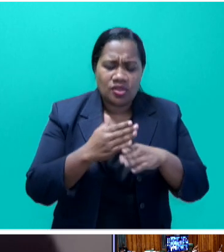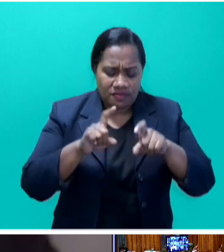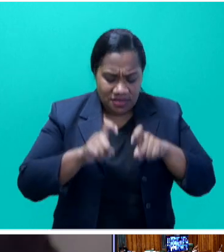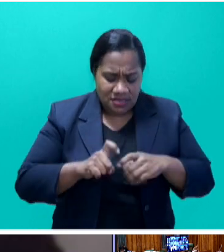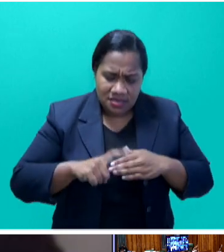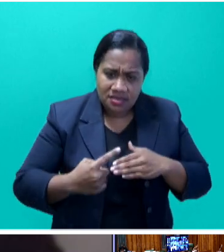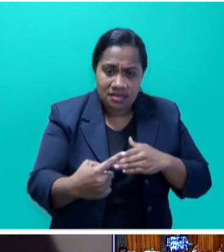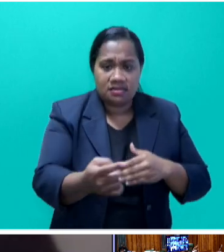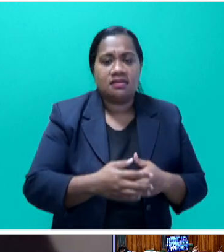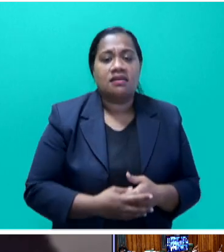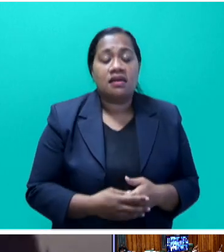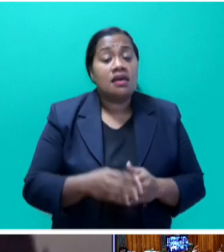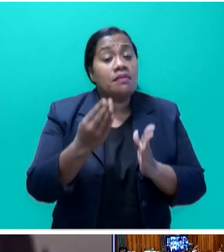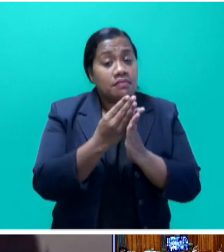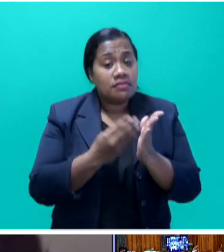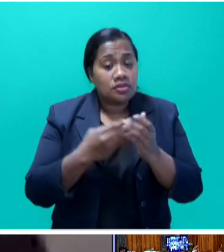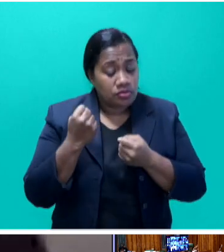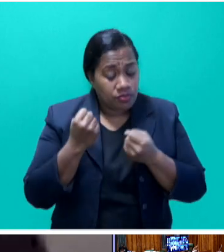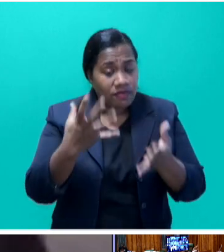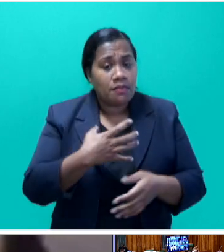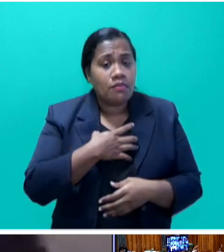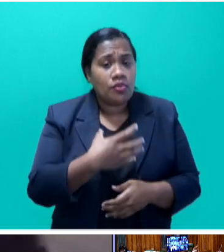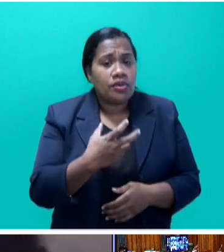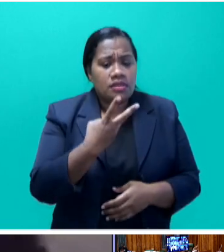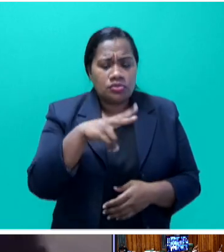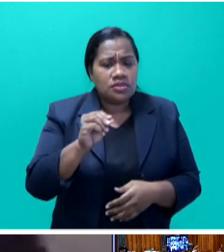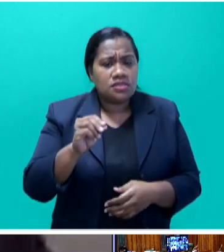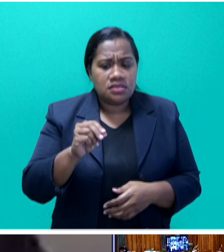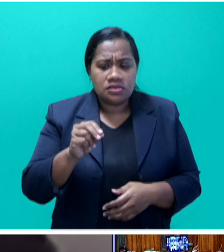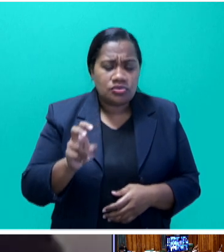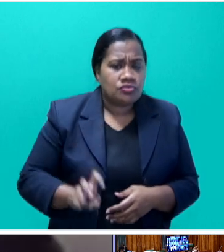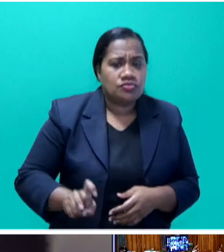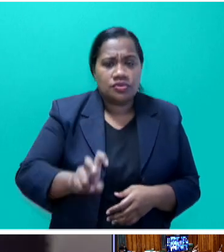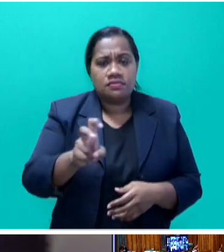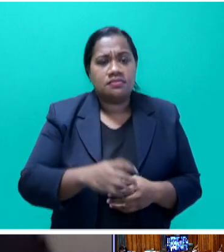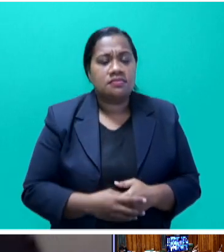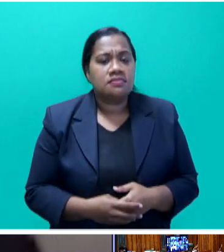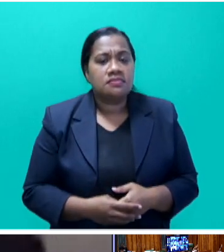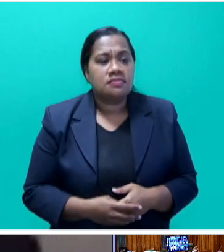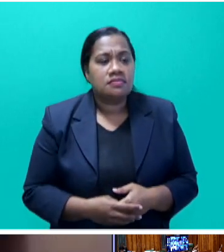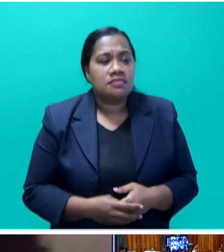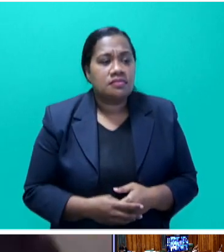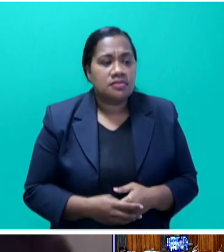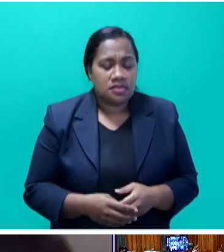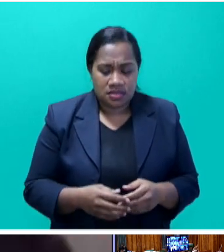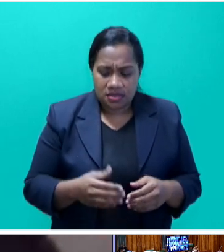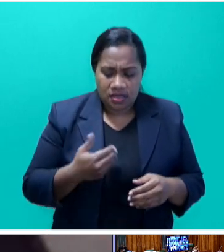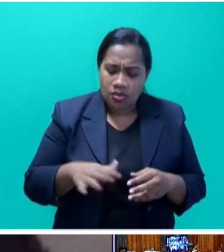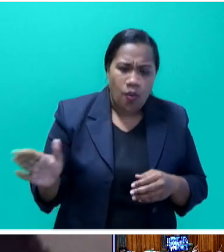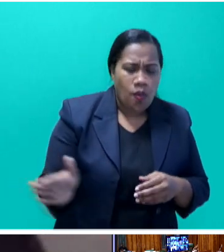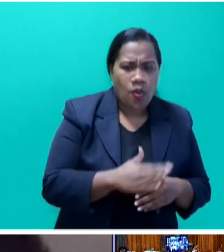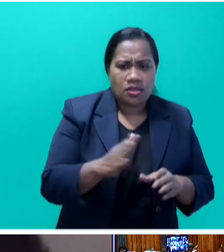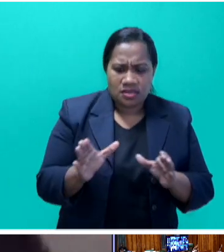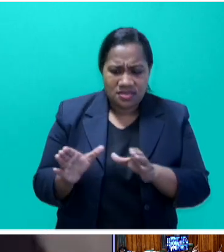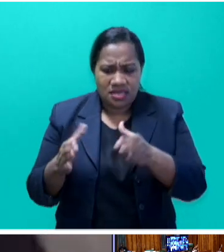Speaker, sir, the budget provides more than 20 transport-related initiatives across all sectors, and some of these include